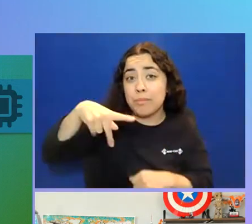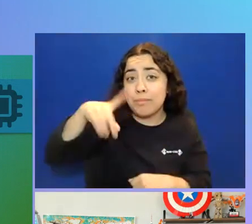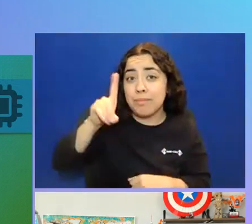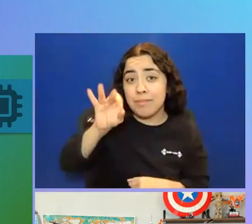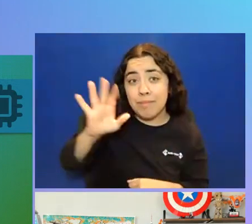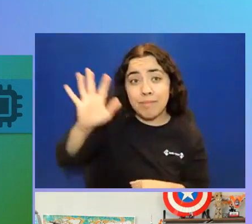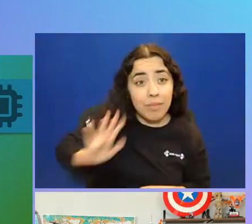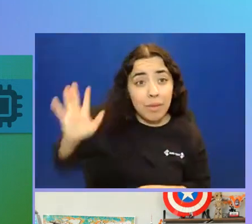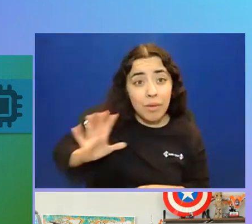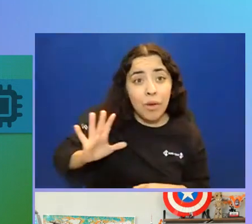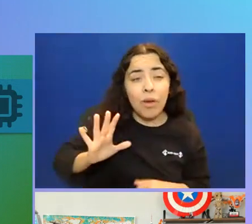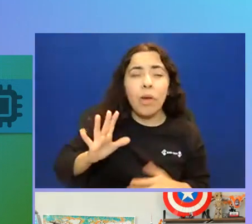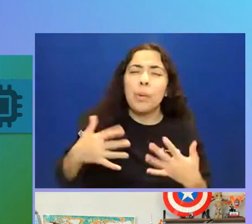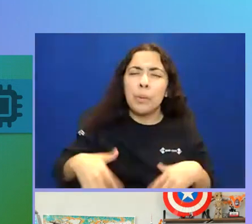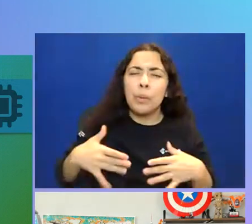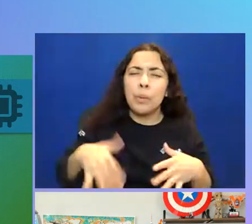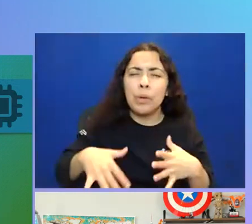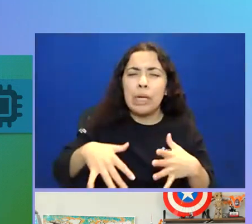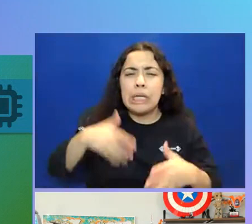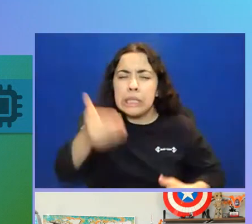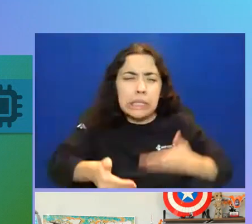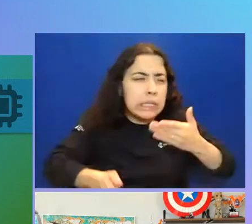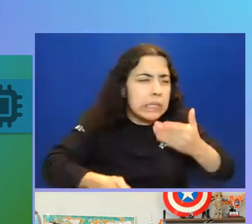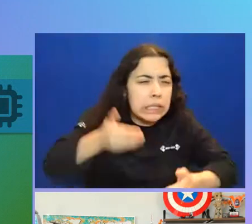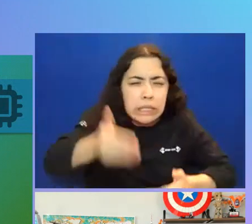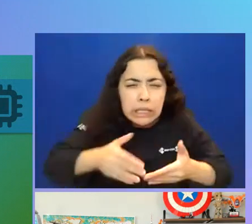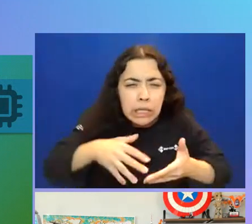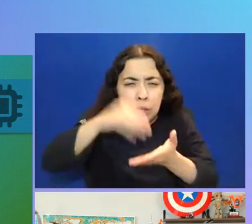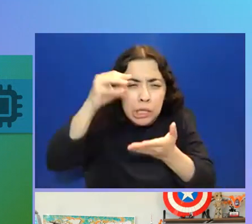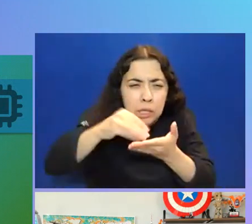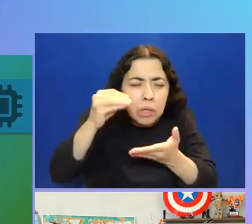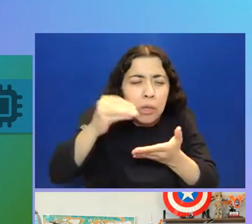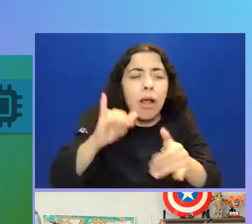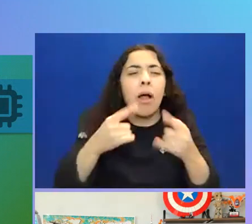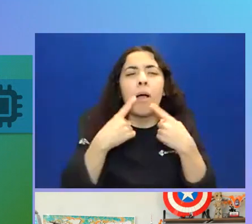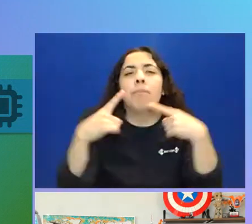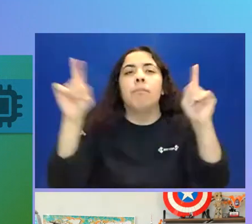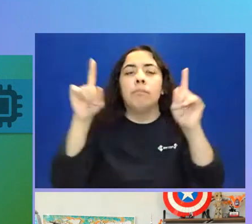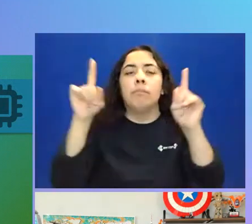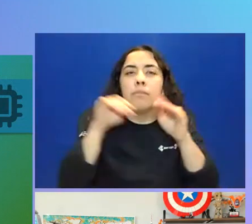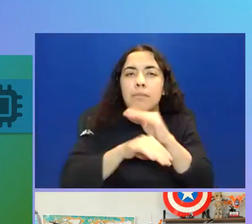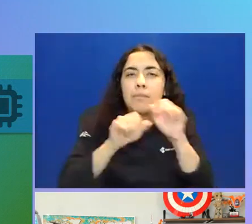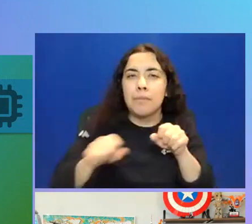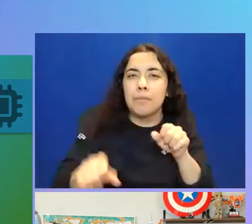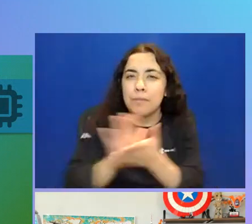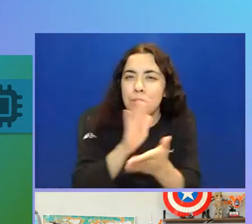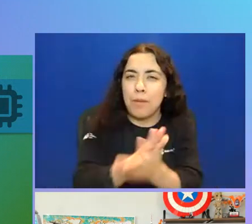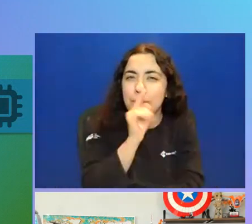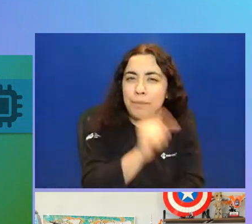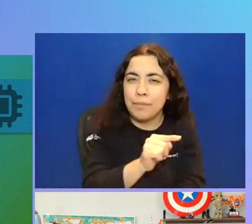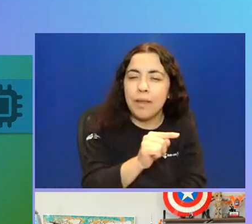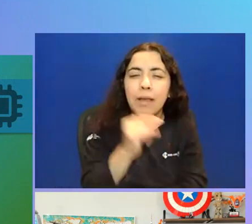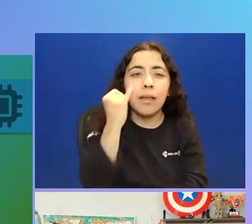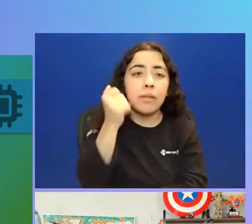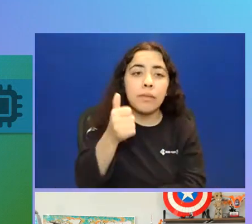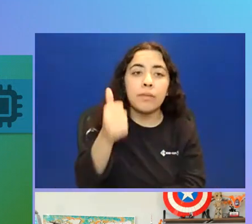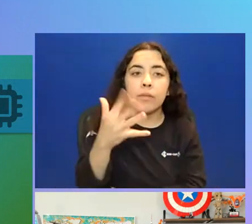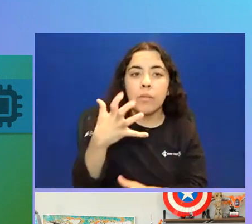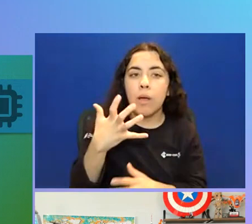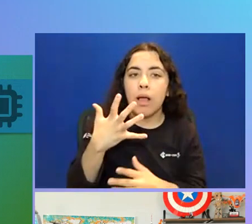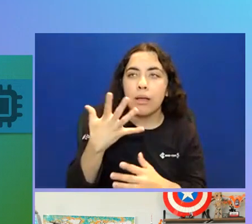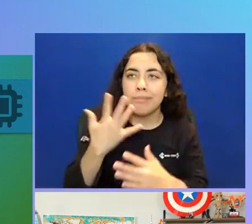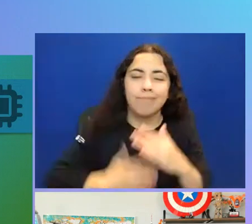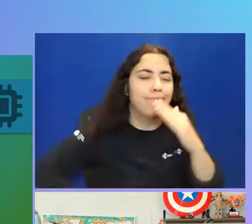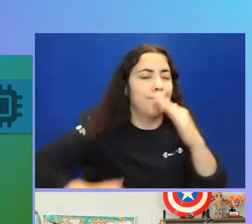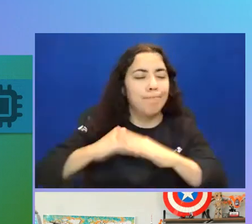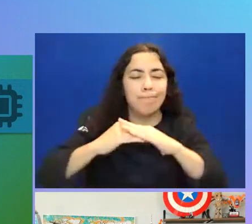learning curve to make those type of documents accessible. And so if you're looking to kind of maximize your